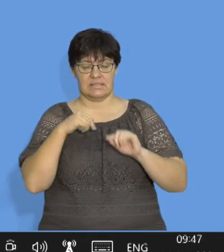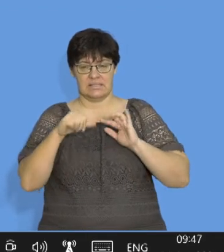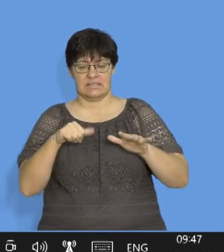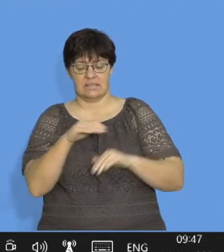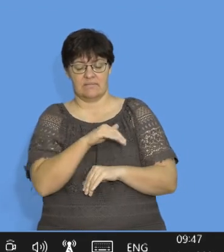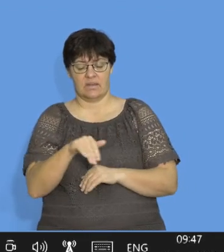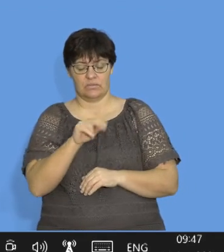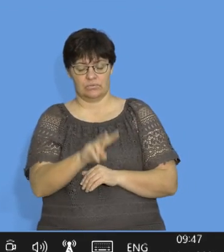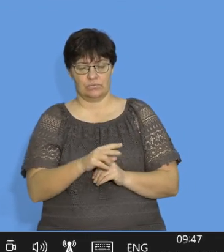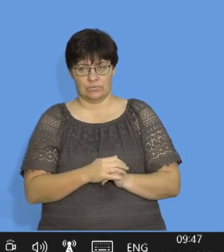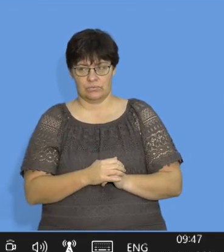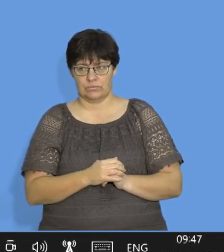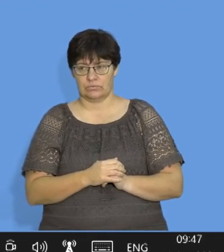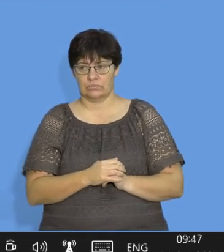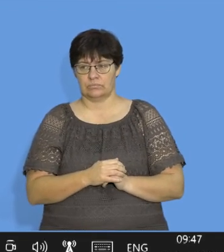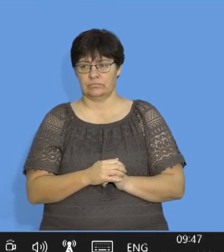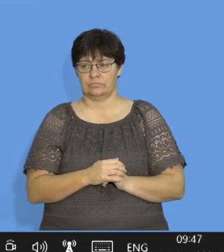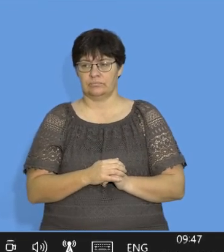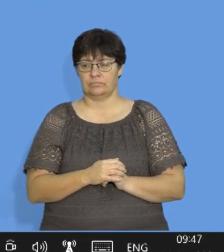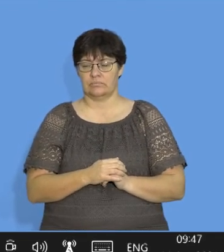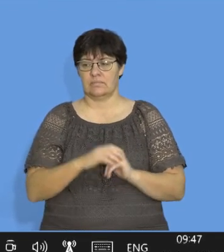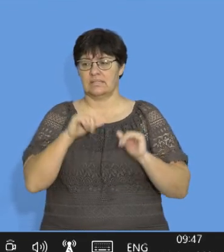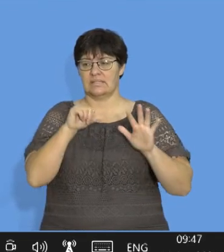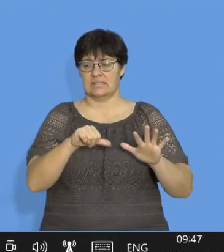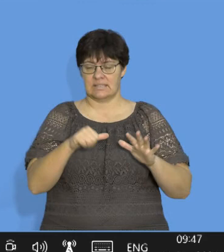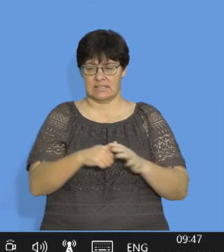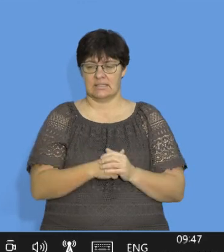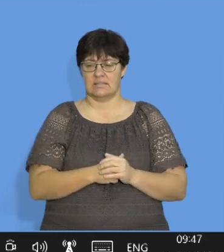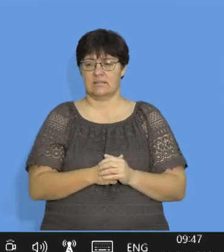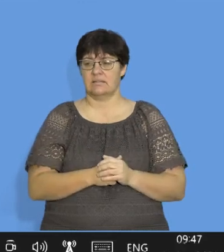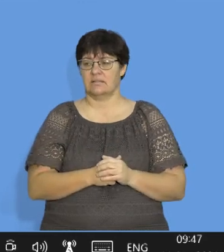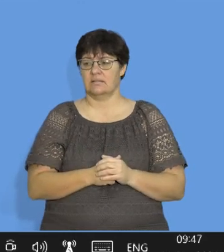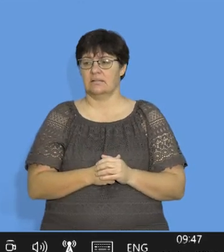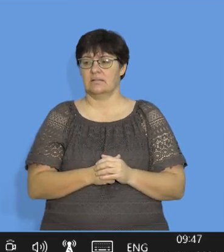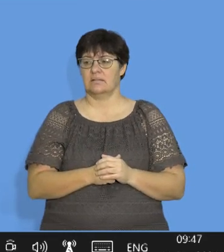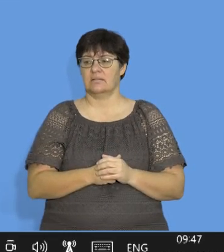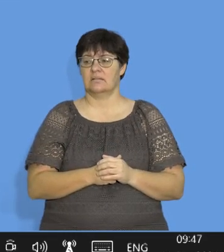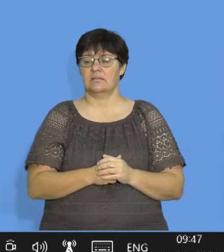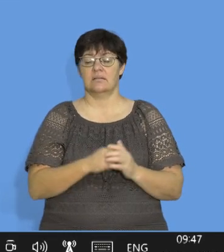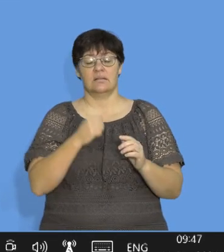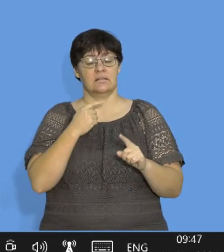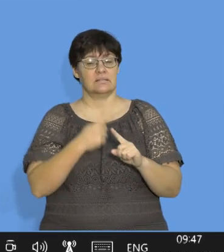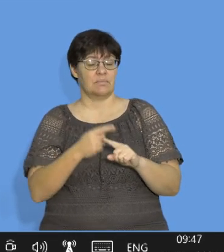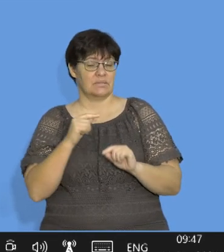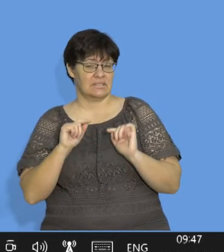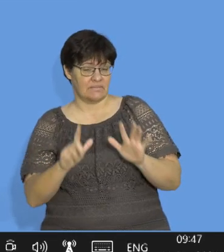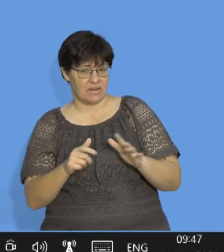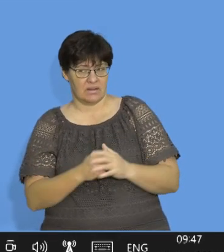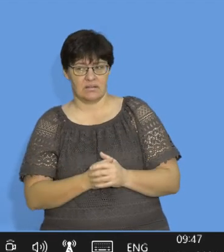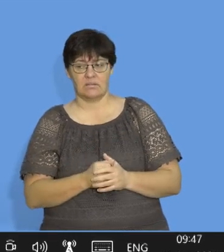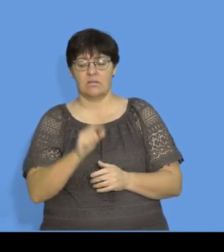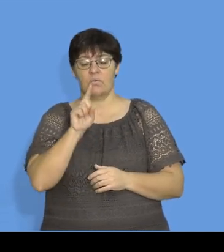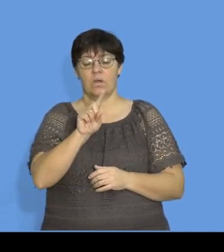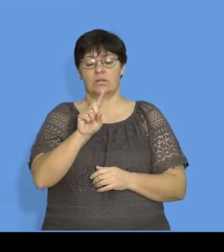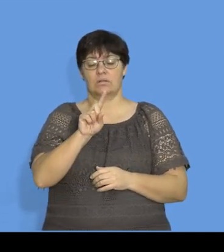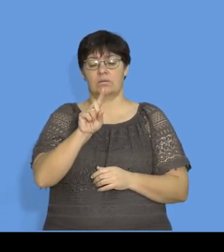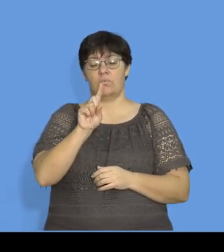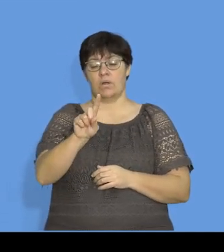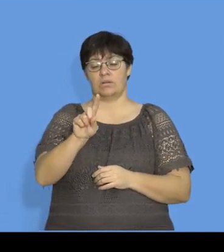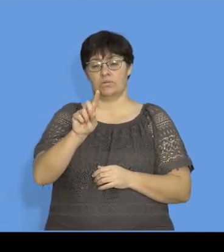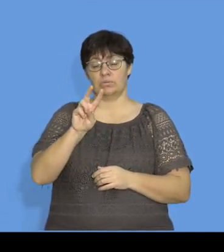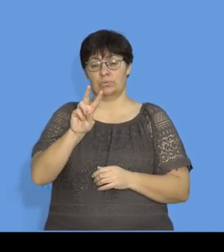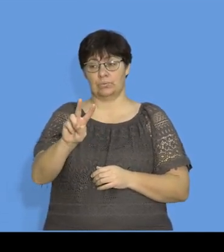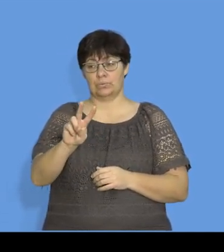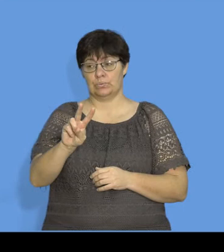16 plus 16 equals divided by 2. That's 16 times by 7, and it's